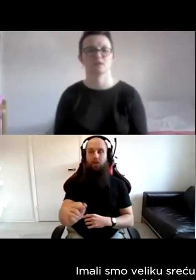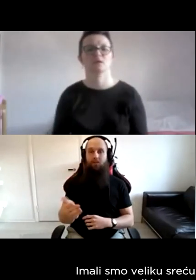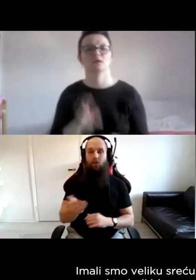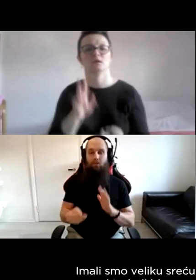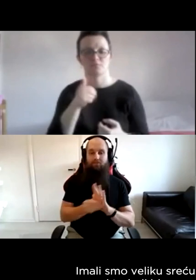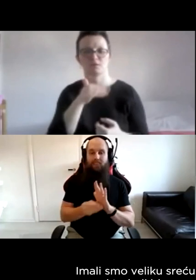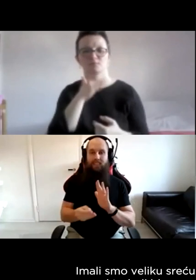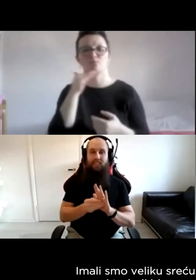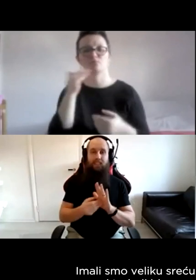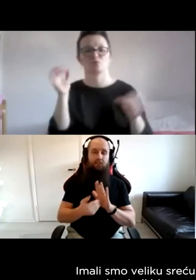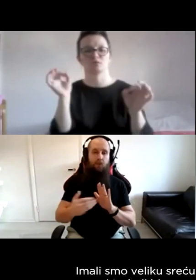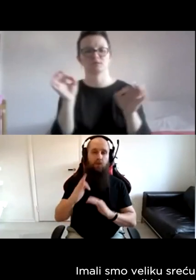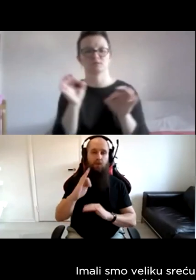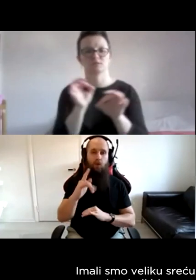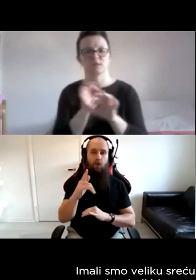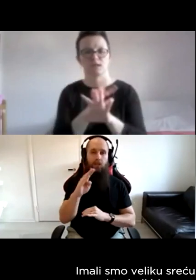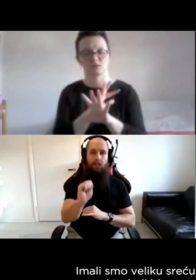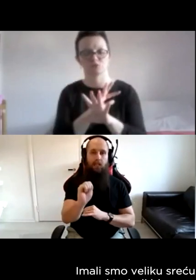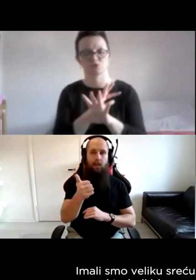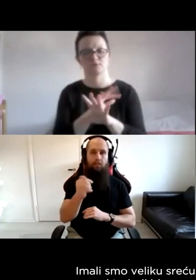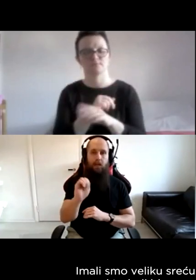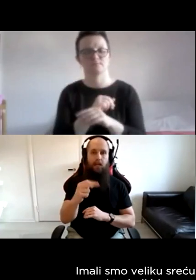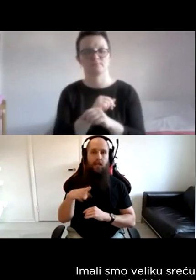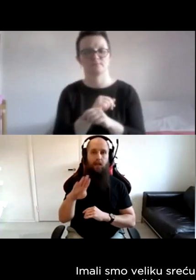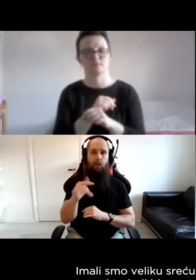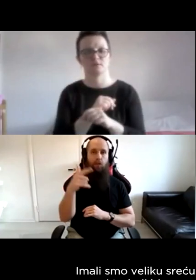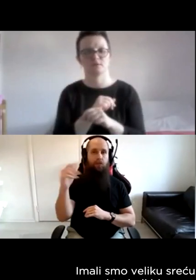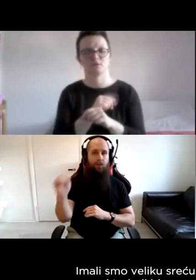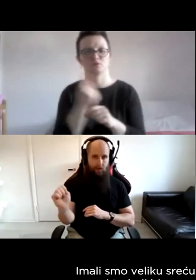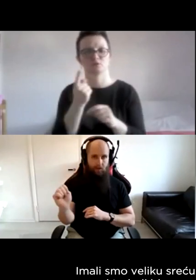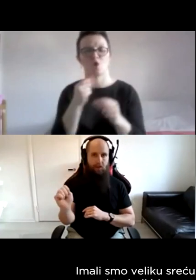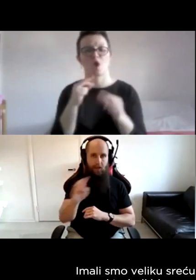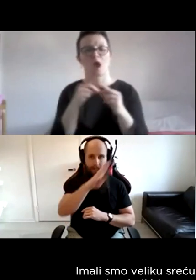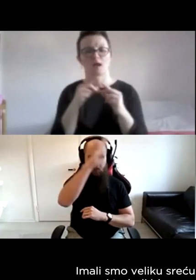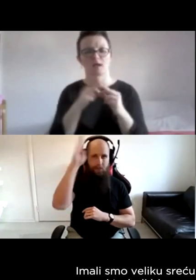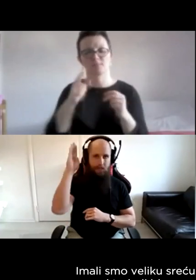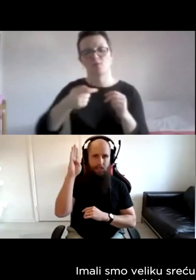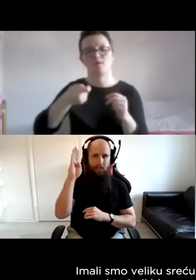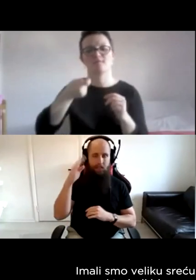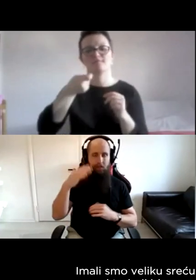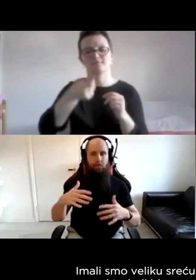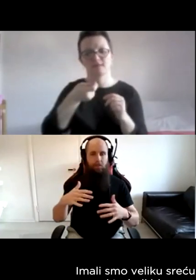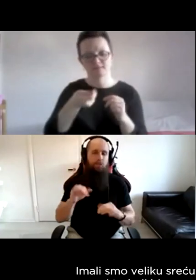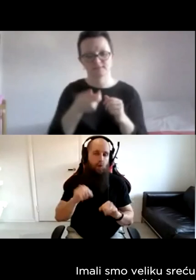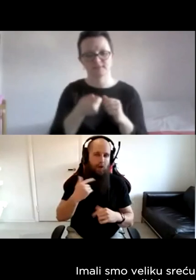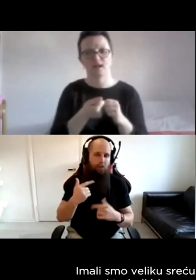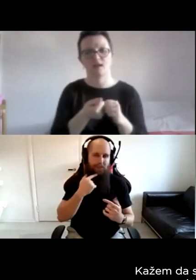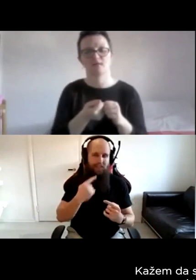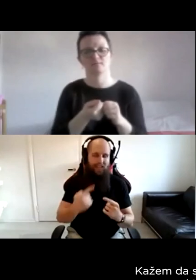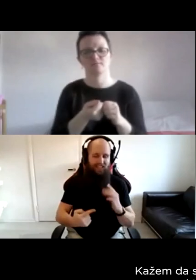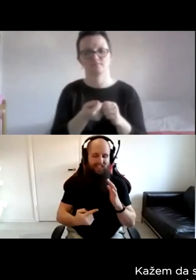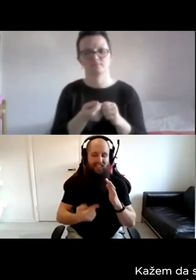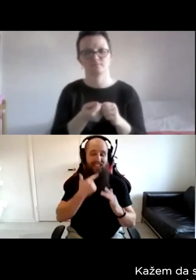Bernadotte Academy. I should have thanked them too, of course, on my initial words.